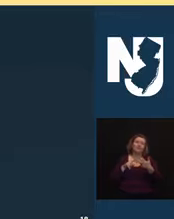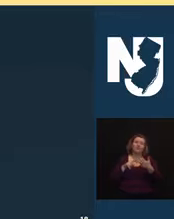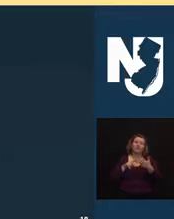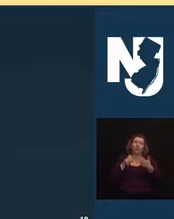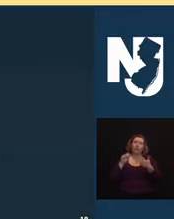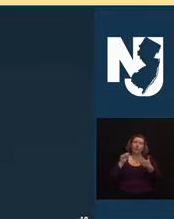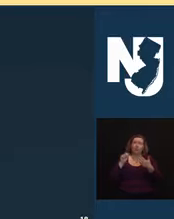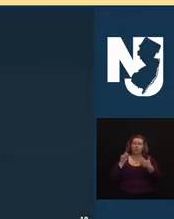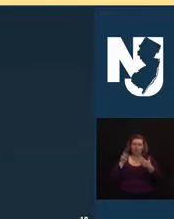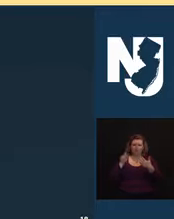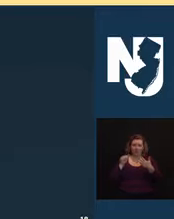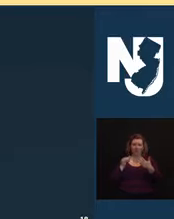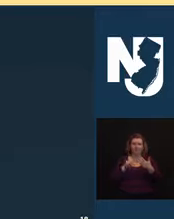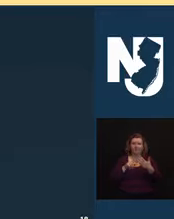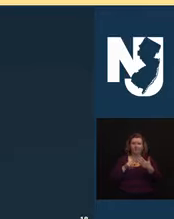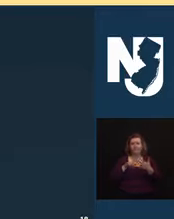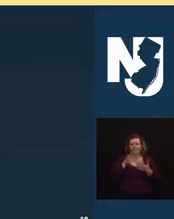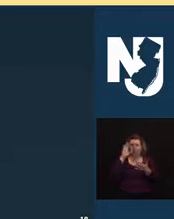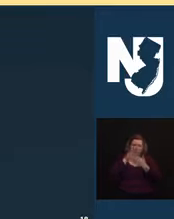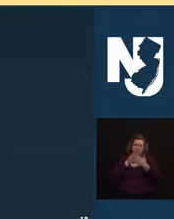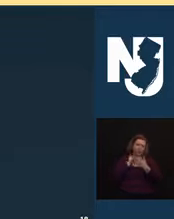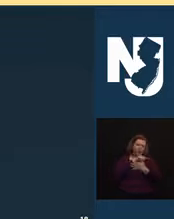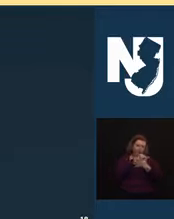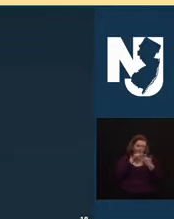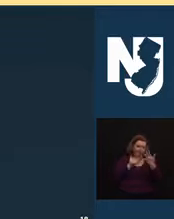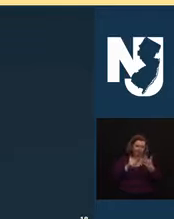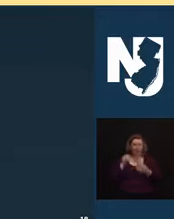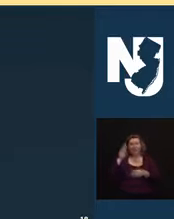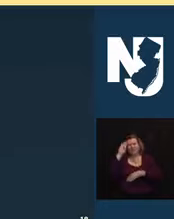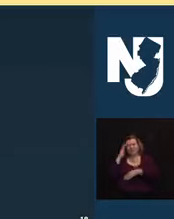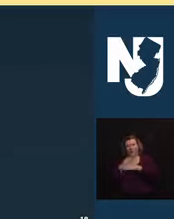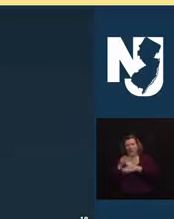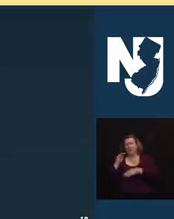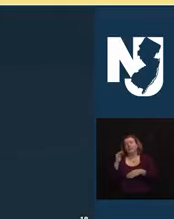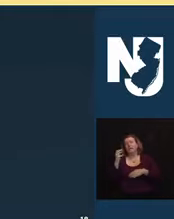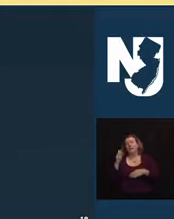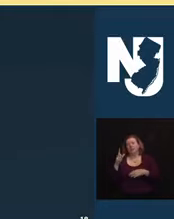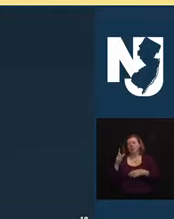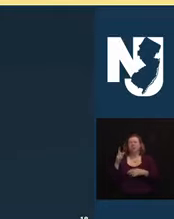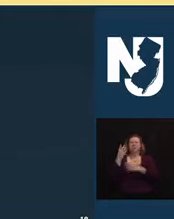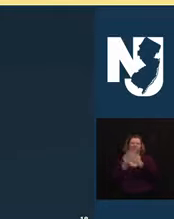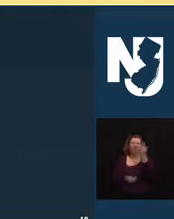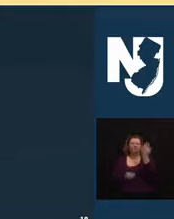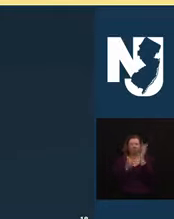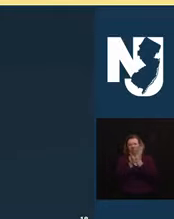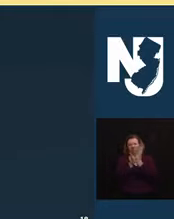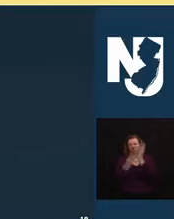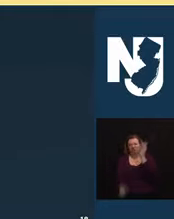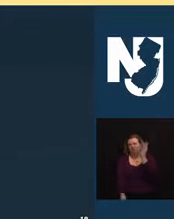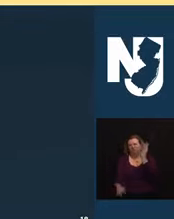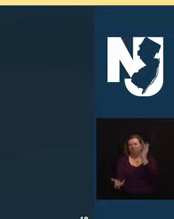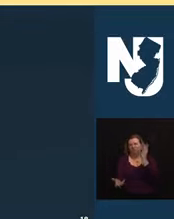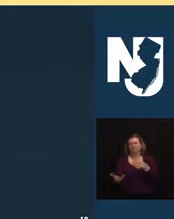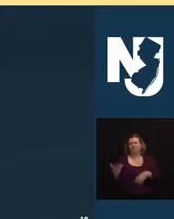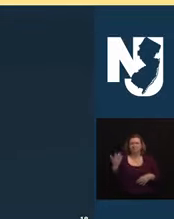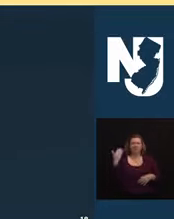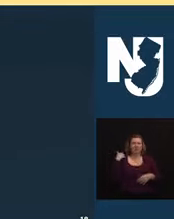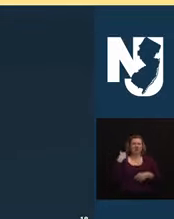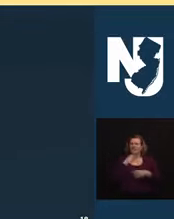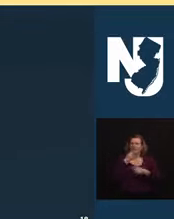spouses. Another son, Michael, sadly predeceased her about a year ago, not from